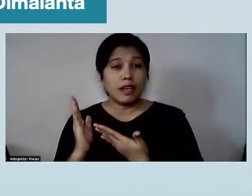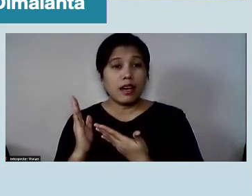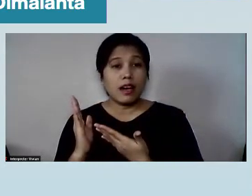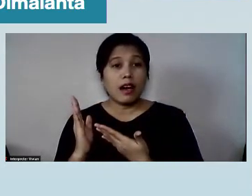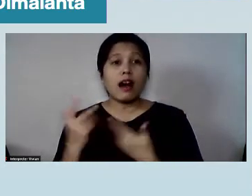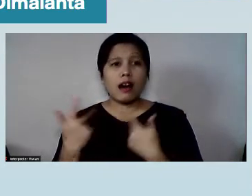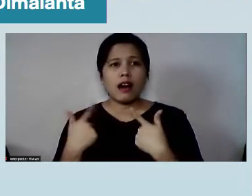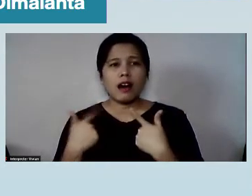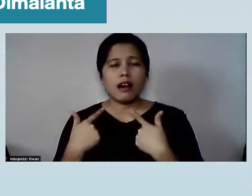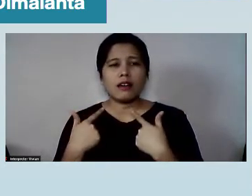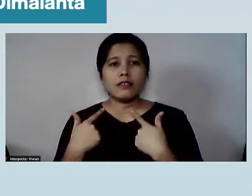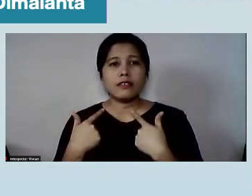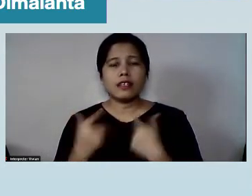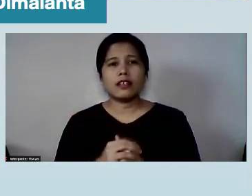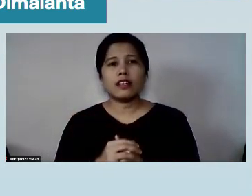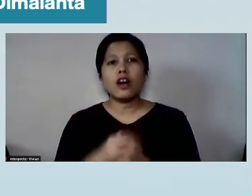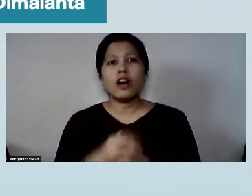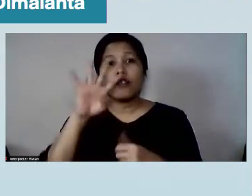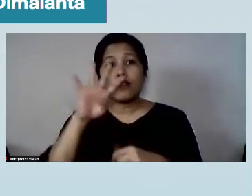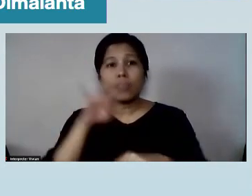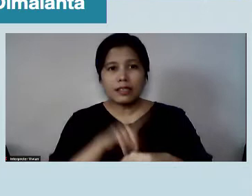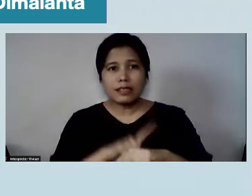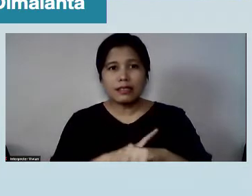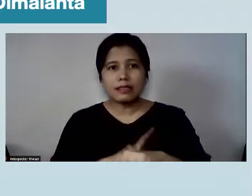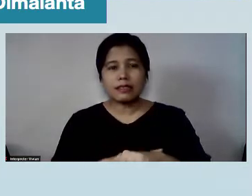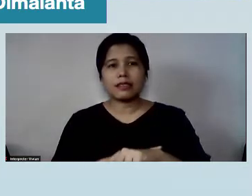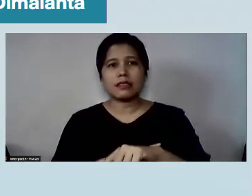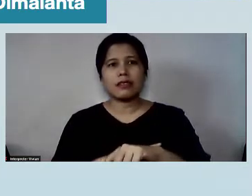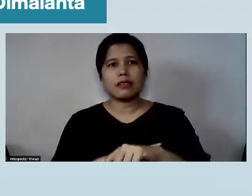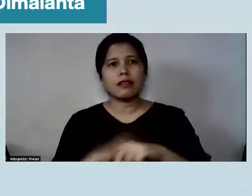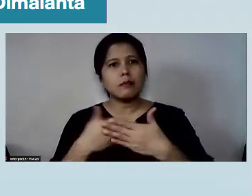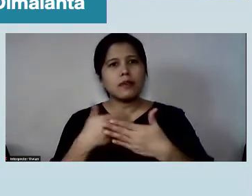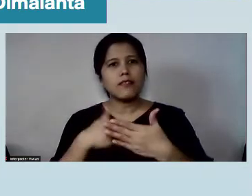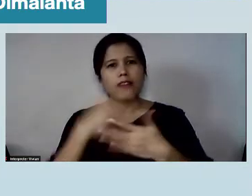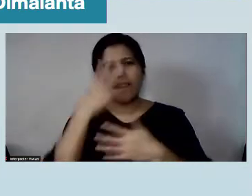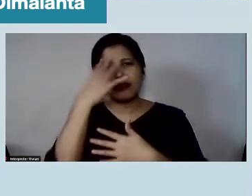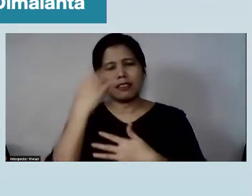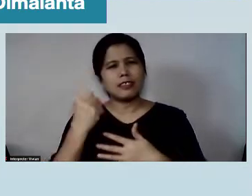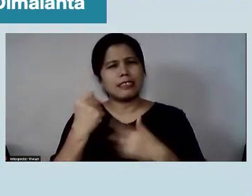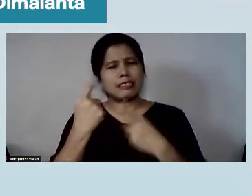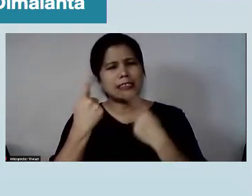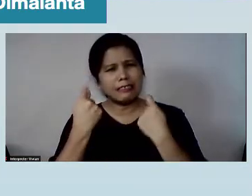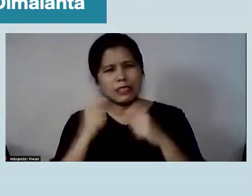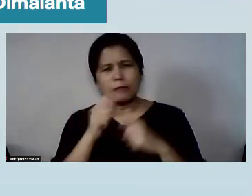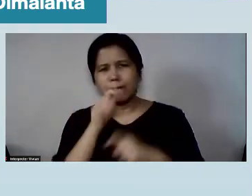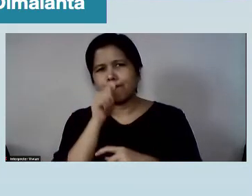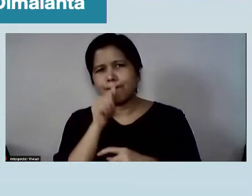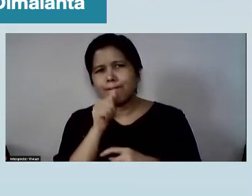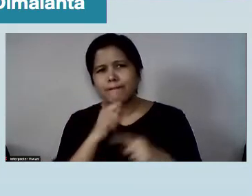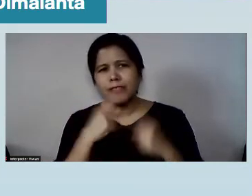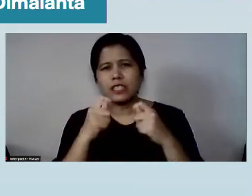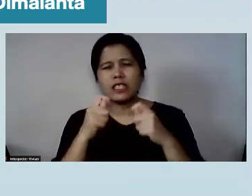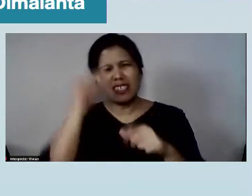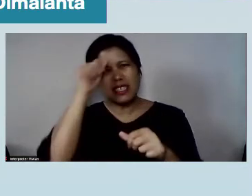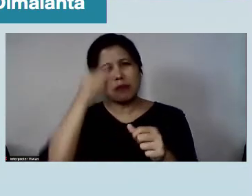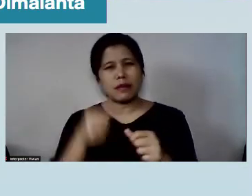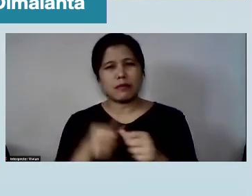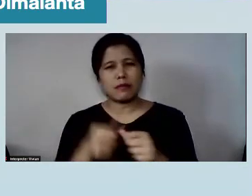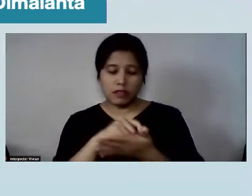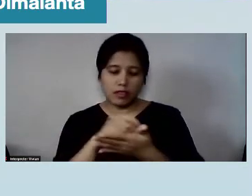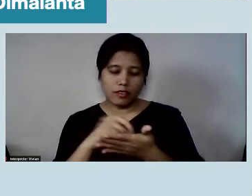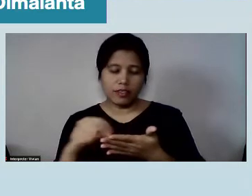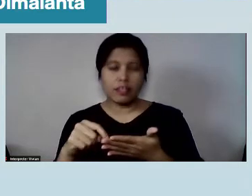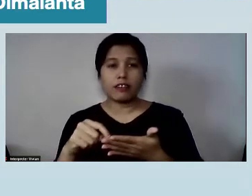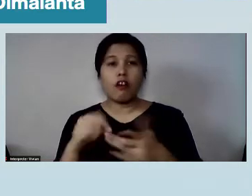notes 4 times before I could memorize it? This was a struggle for me. Why? I'd only remember if I wrote it down or